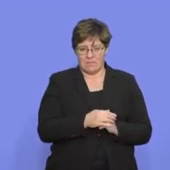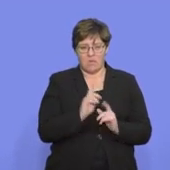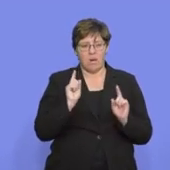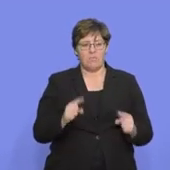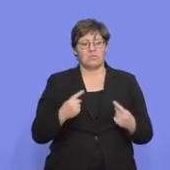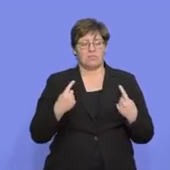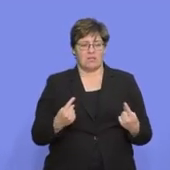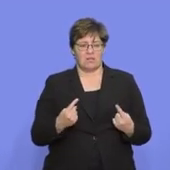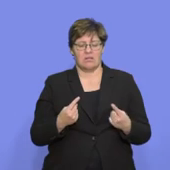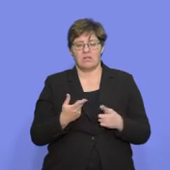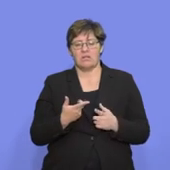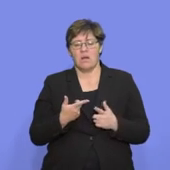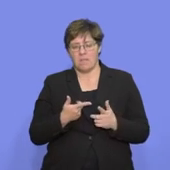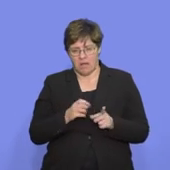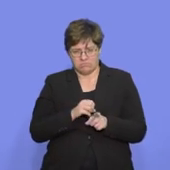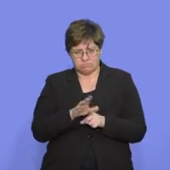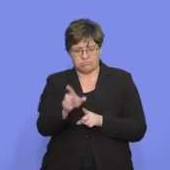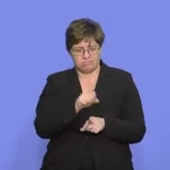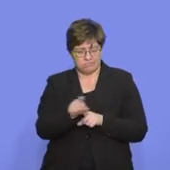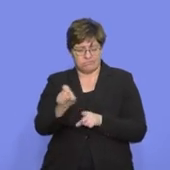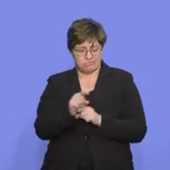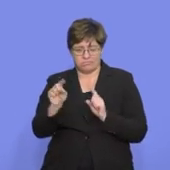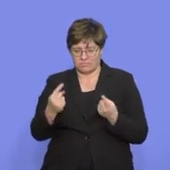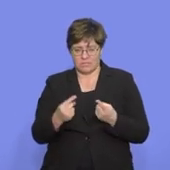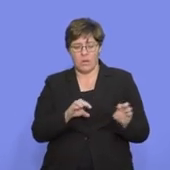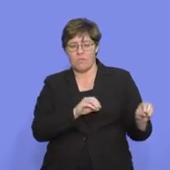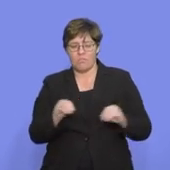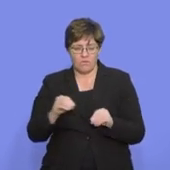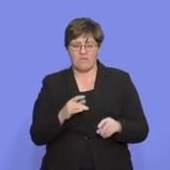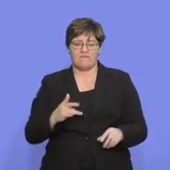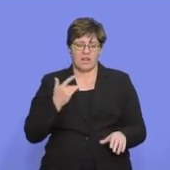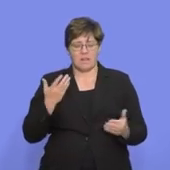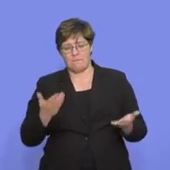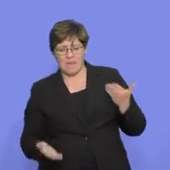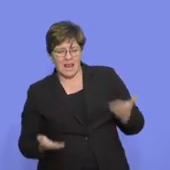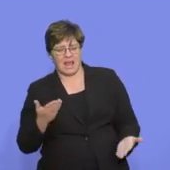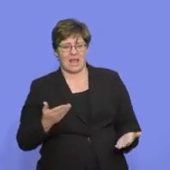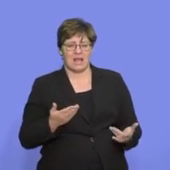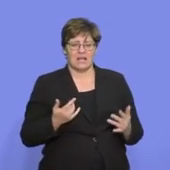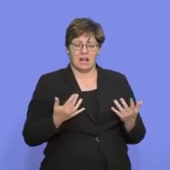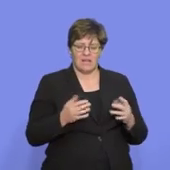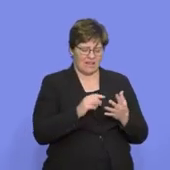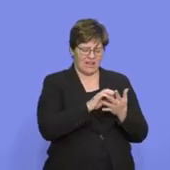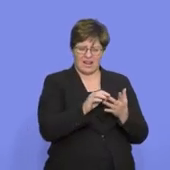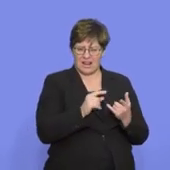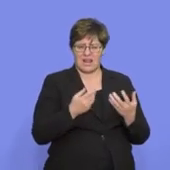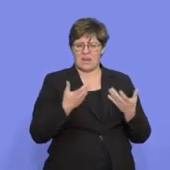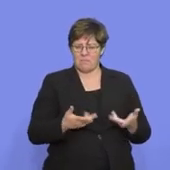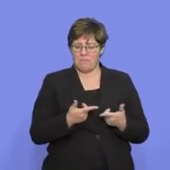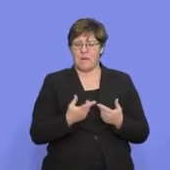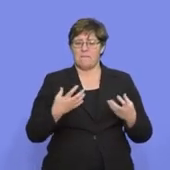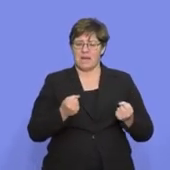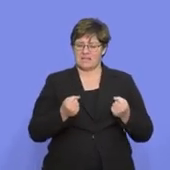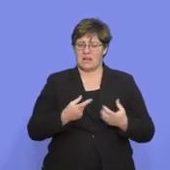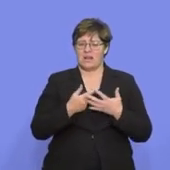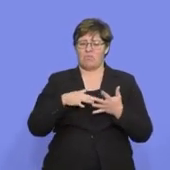along. It affects movement, feeling, balance, tingling and numbness, muscle weakness, fatigue, bladder and